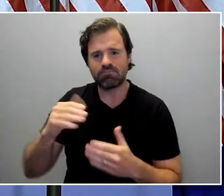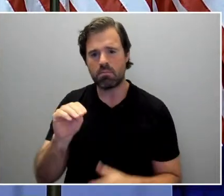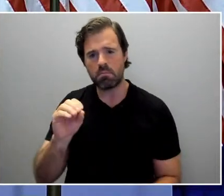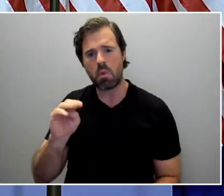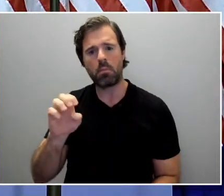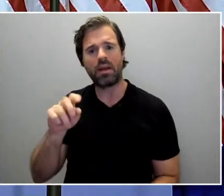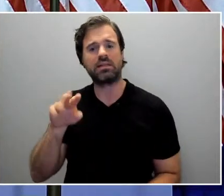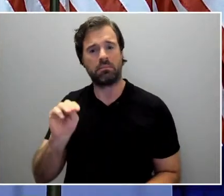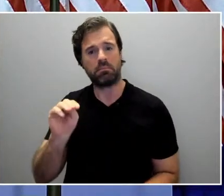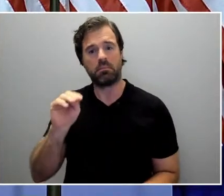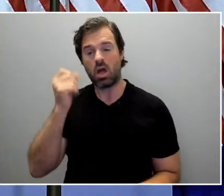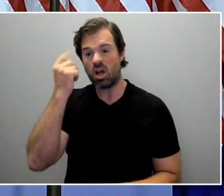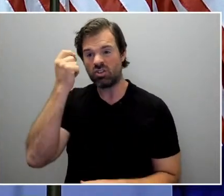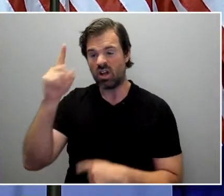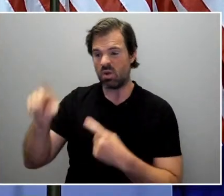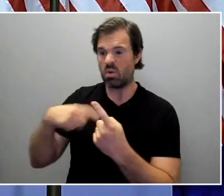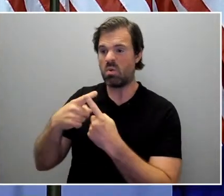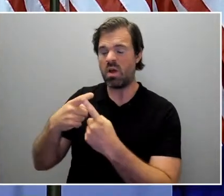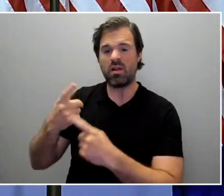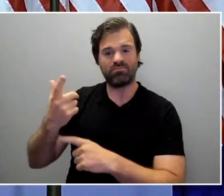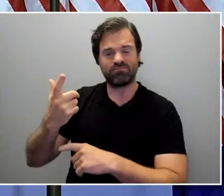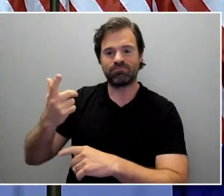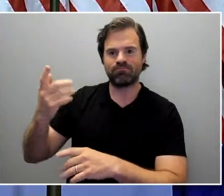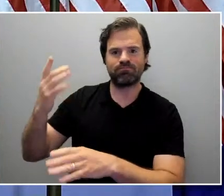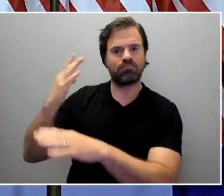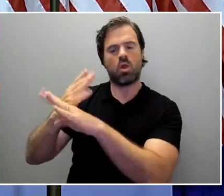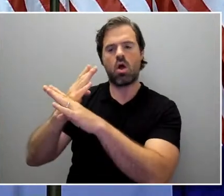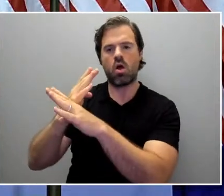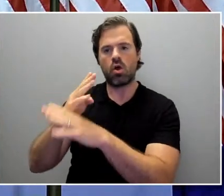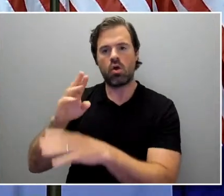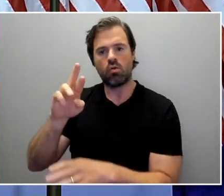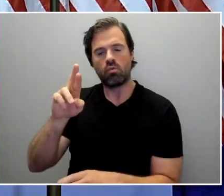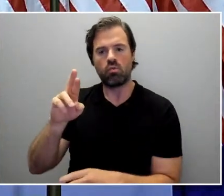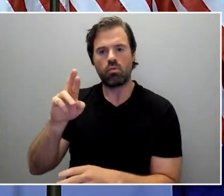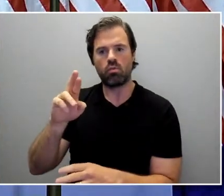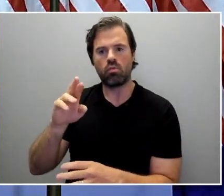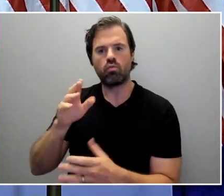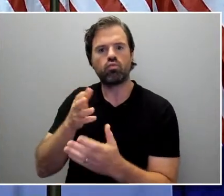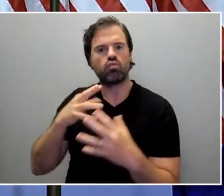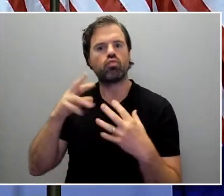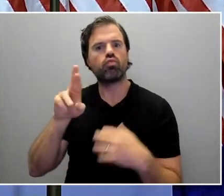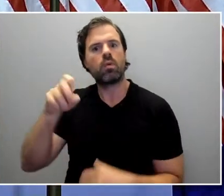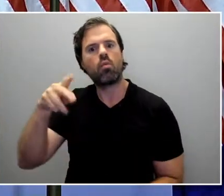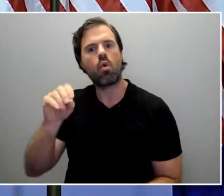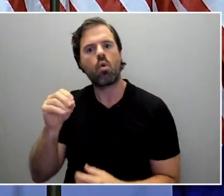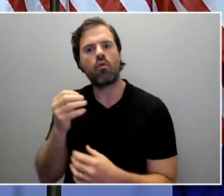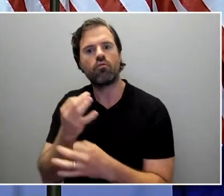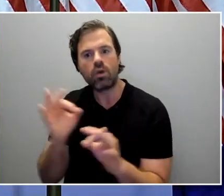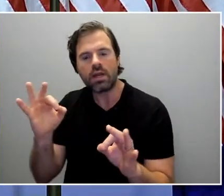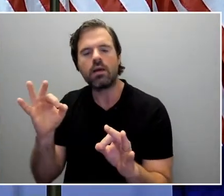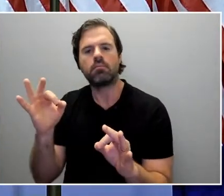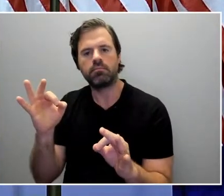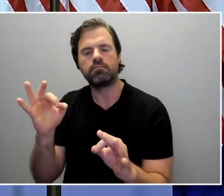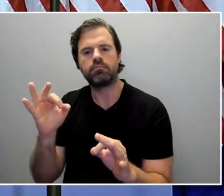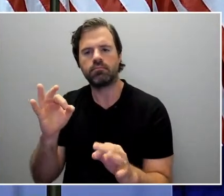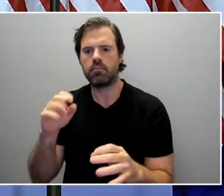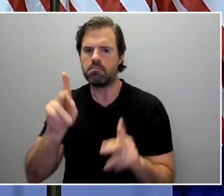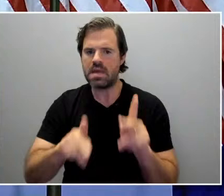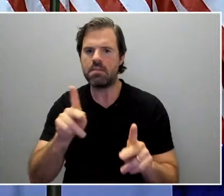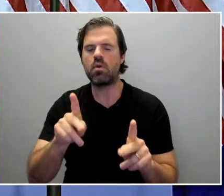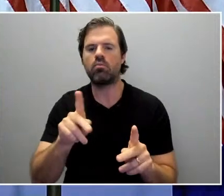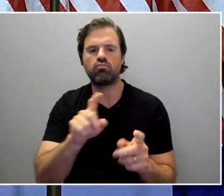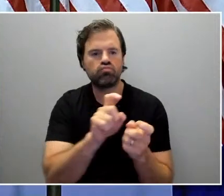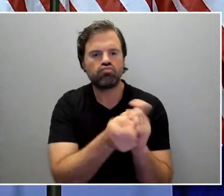every time reproductive freedom has been on the ballot, the people of America have voted for freedom.